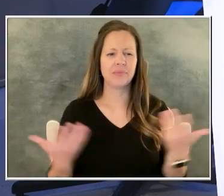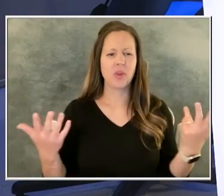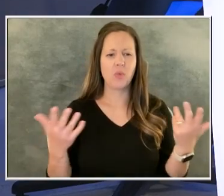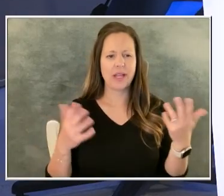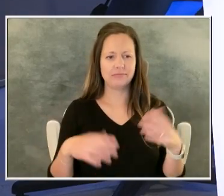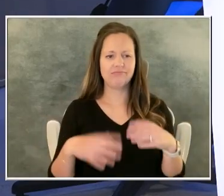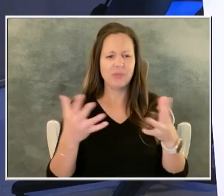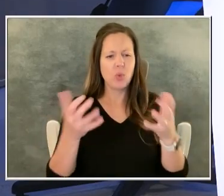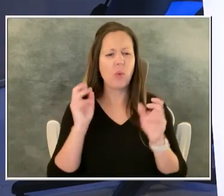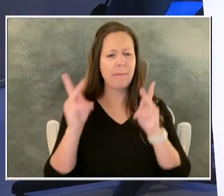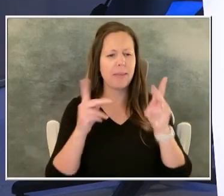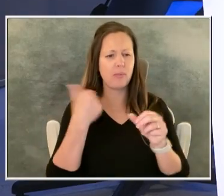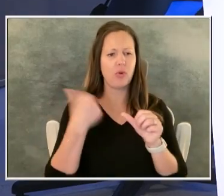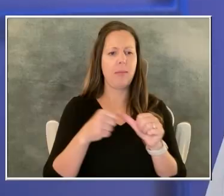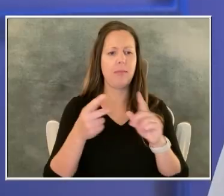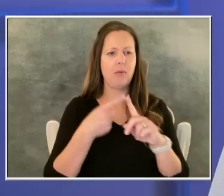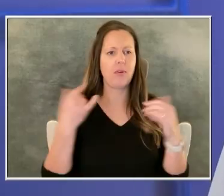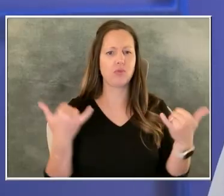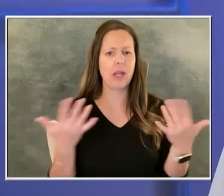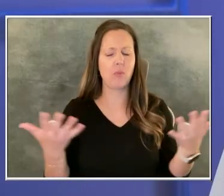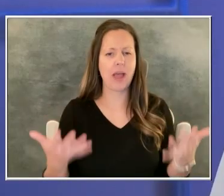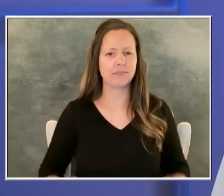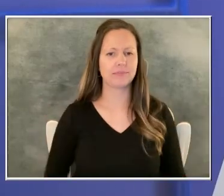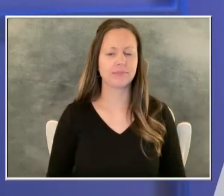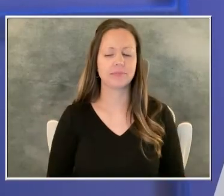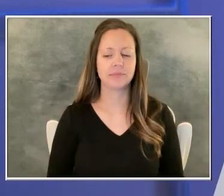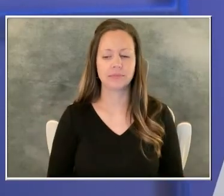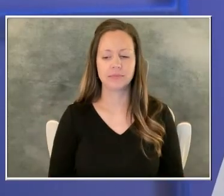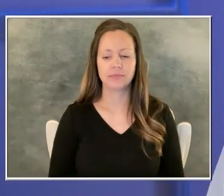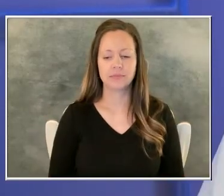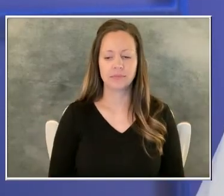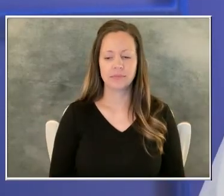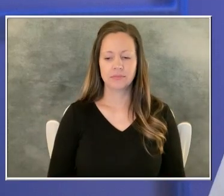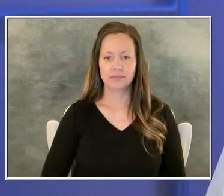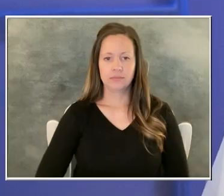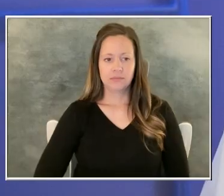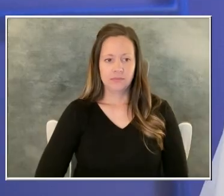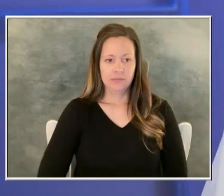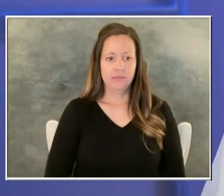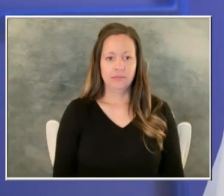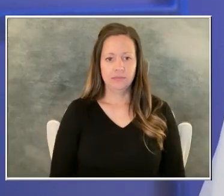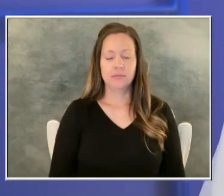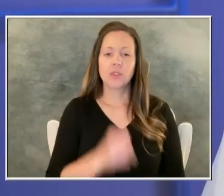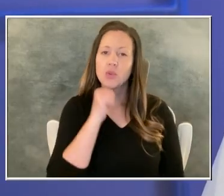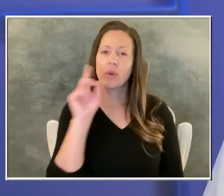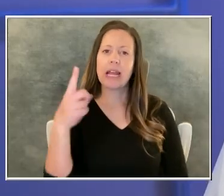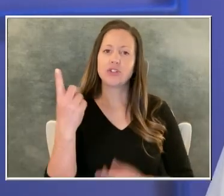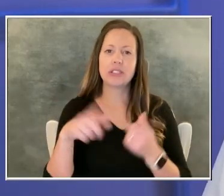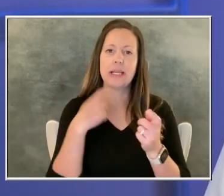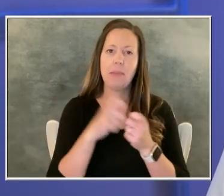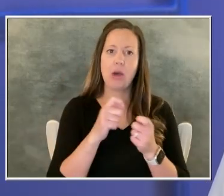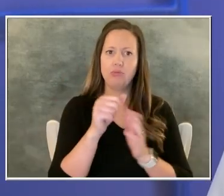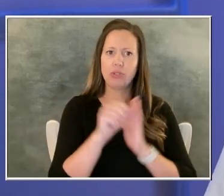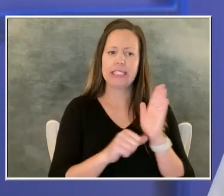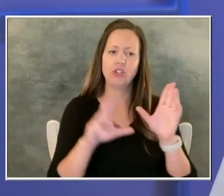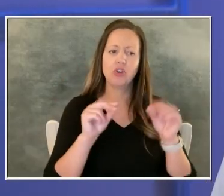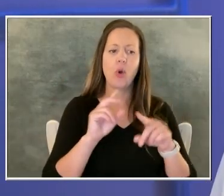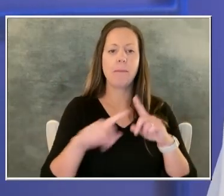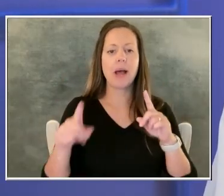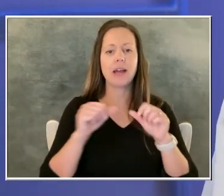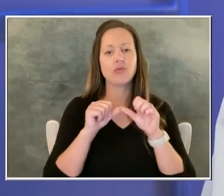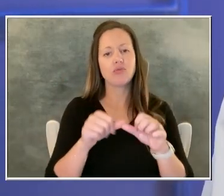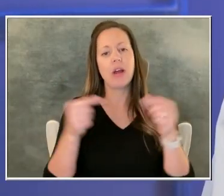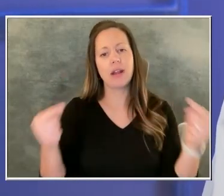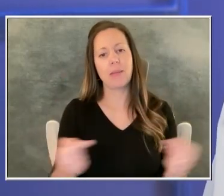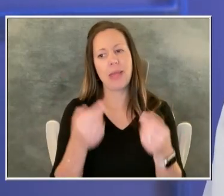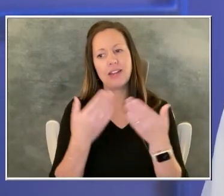and listening? Yeah. So I think, you know, my takeaway would be not just specifically about this procedure, but about chronic pain in general. It's such a huge